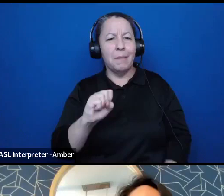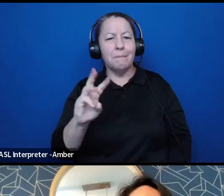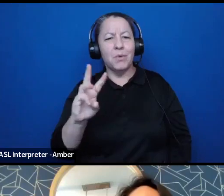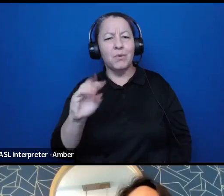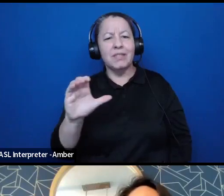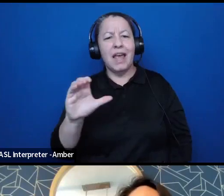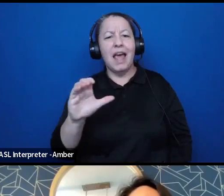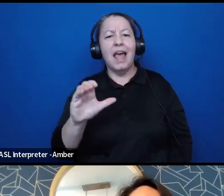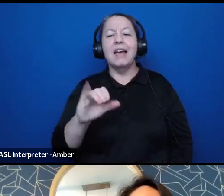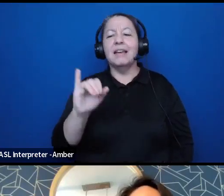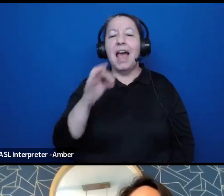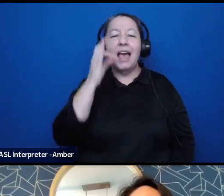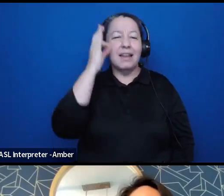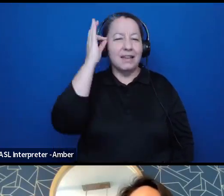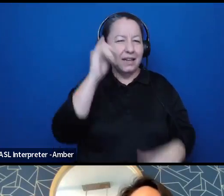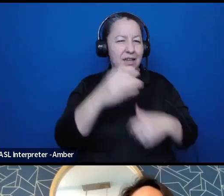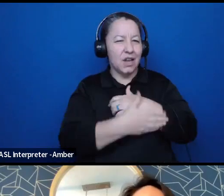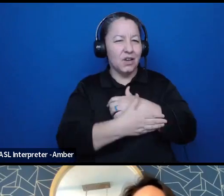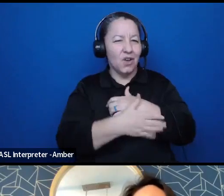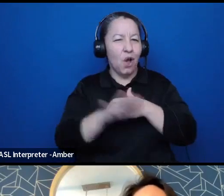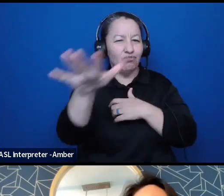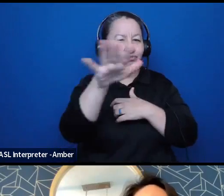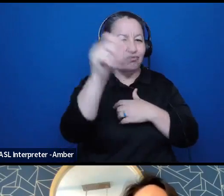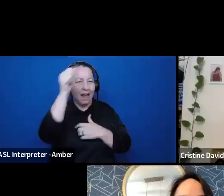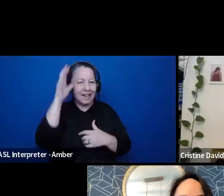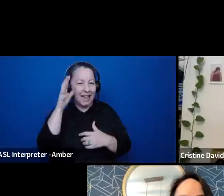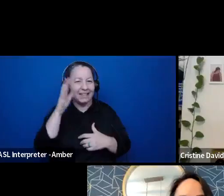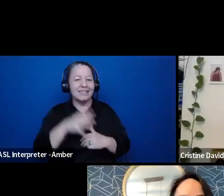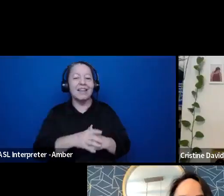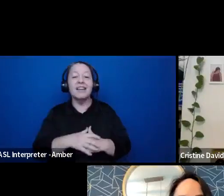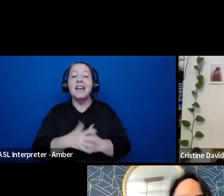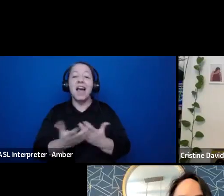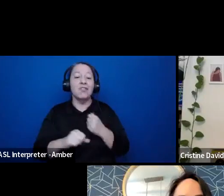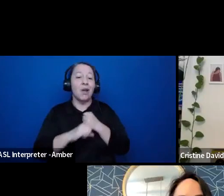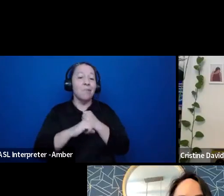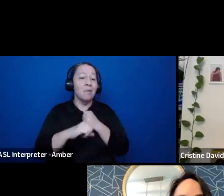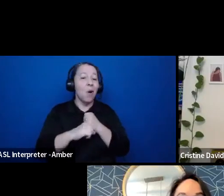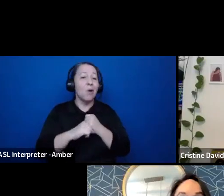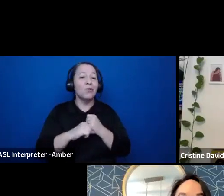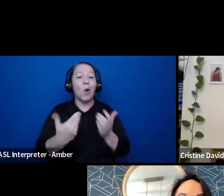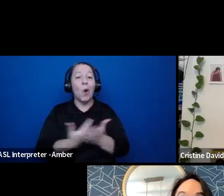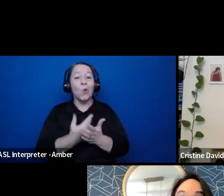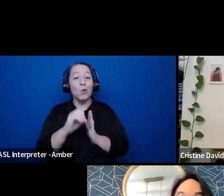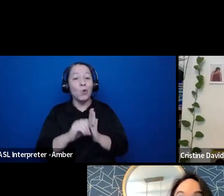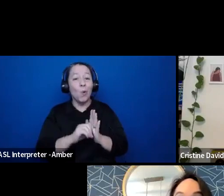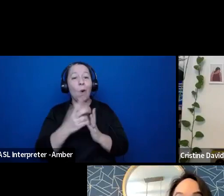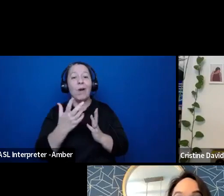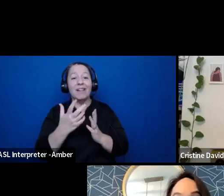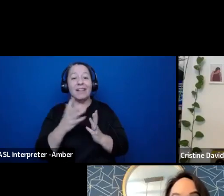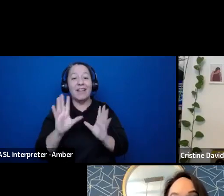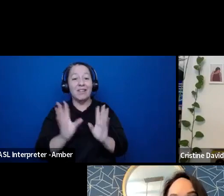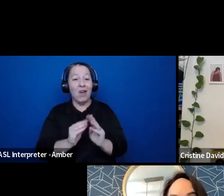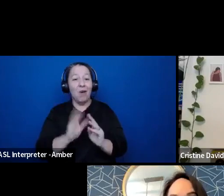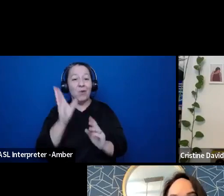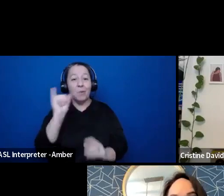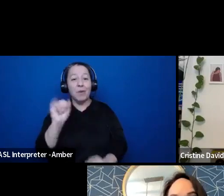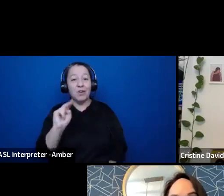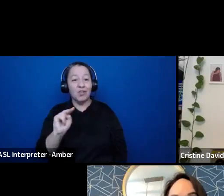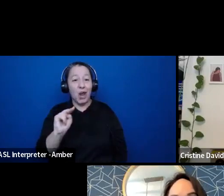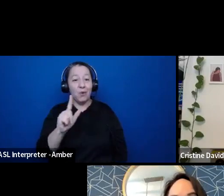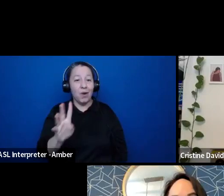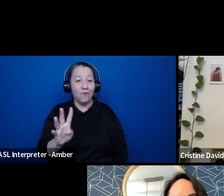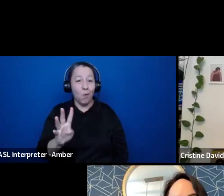Alaska. Just a little shout out promo. We're having our New Orleans conference January 24th, 25th,